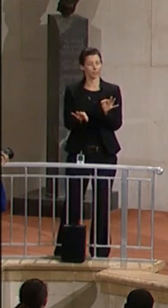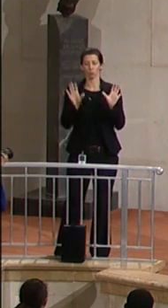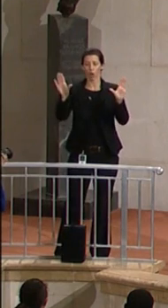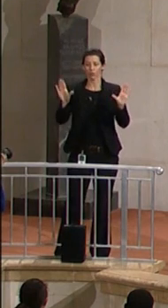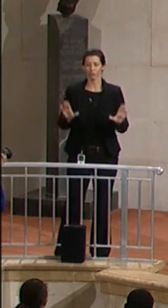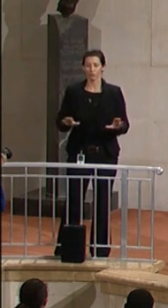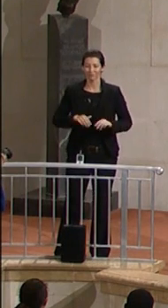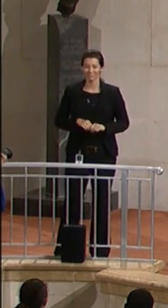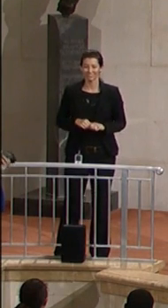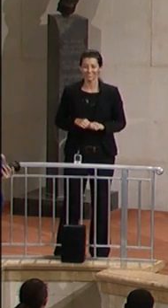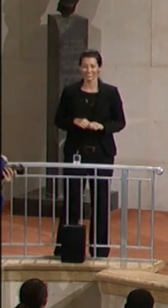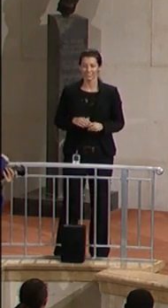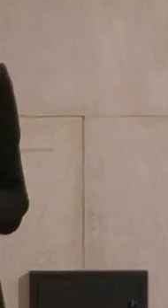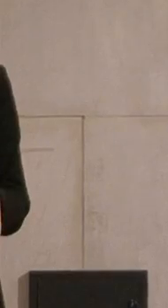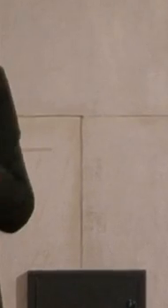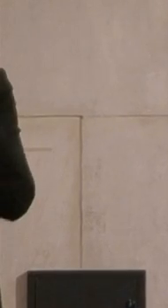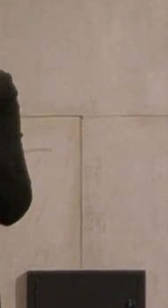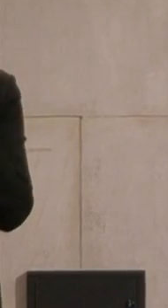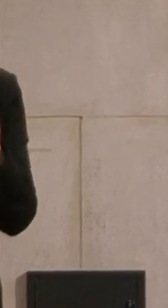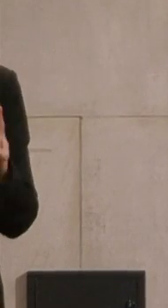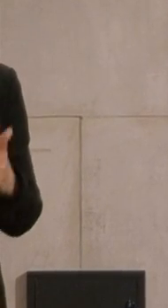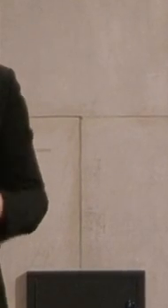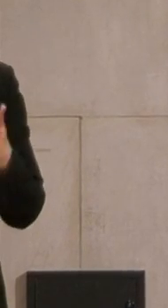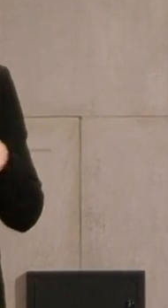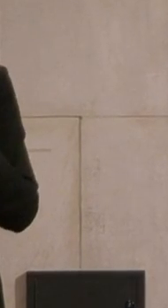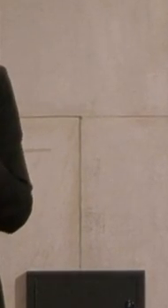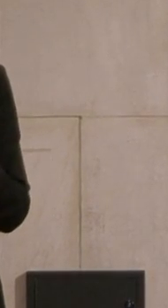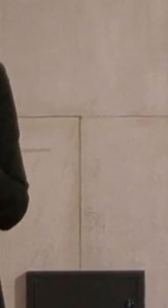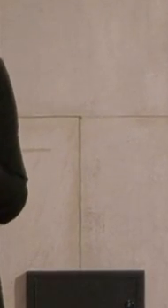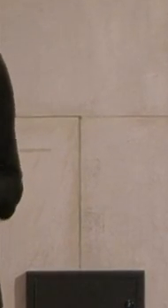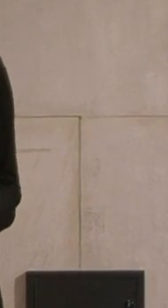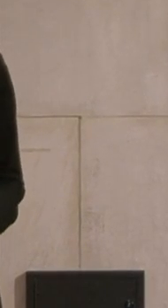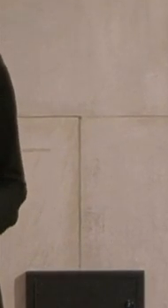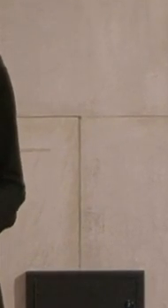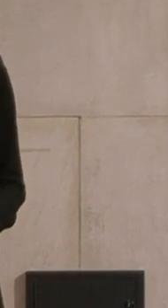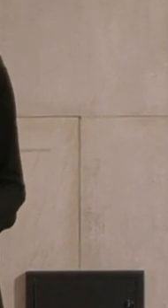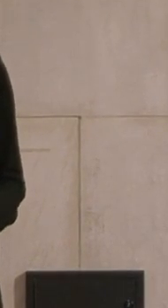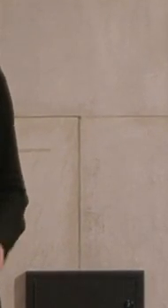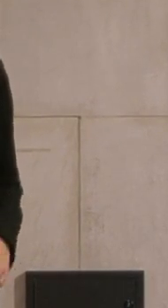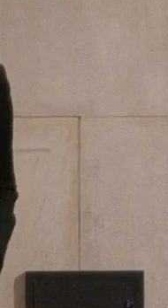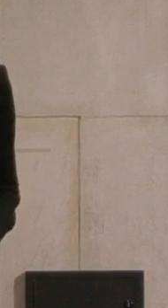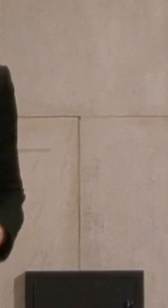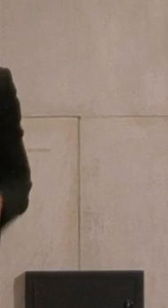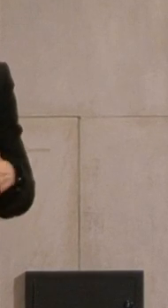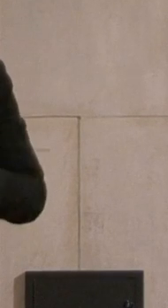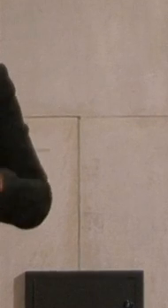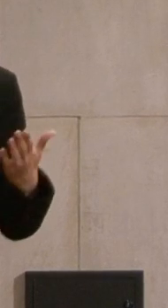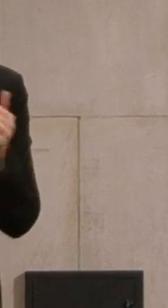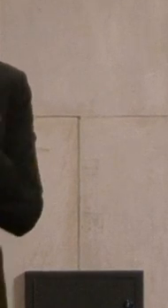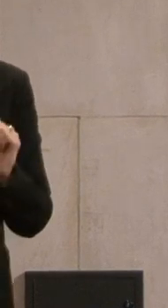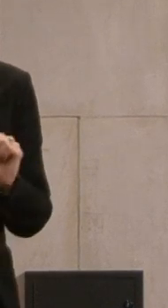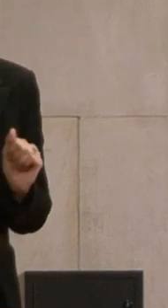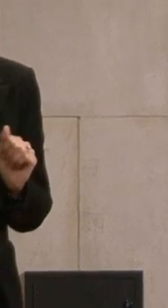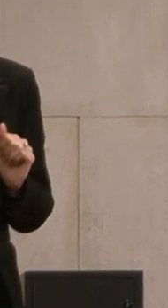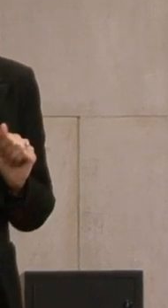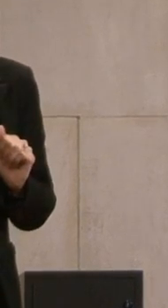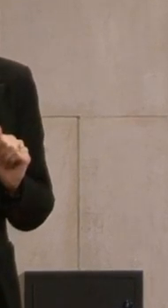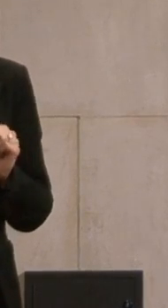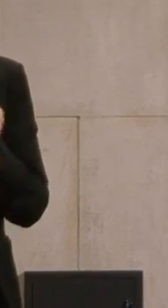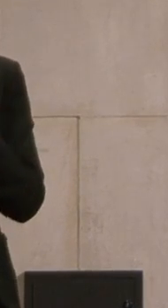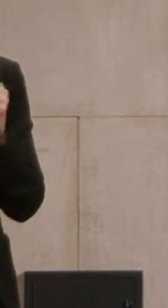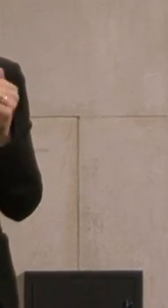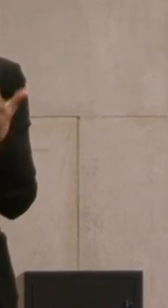it's the honor of a lifetime, and it's certainly the honor of my lifetime to be here today with Attorney General Lynch and with all of